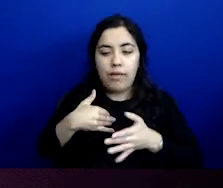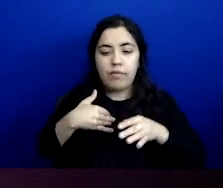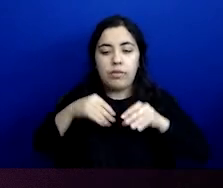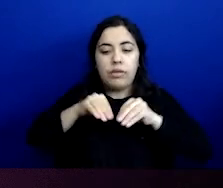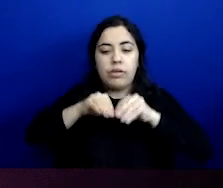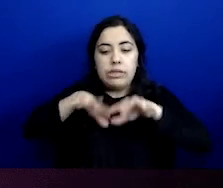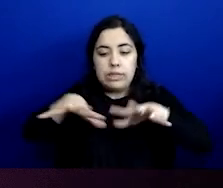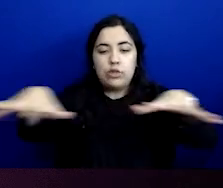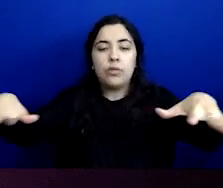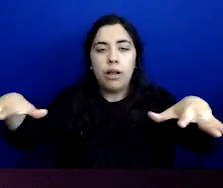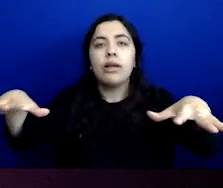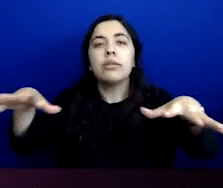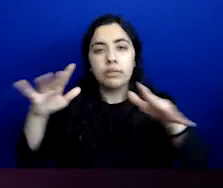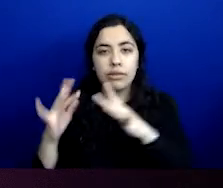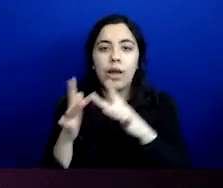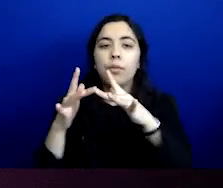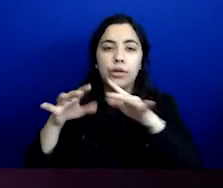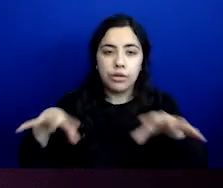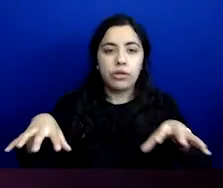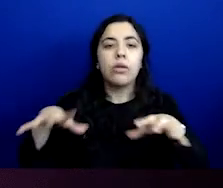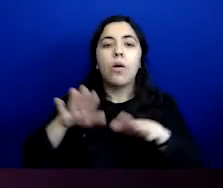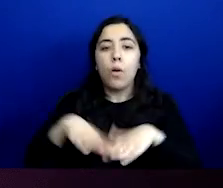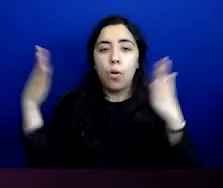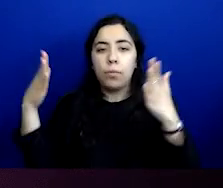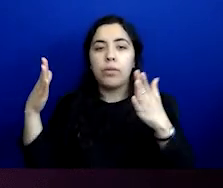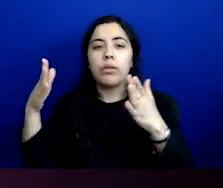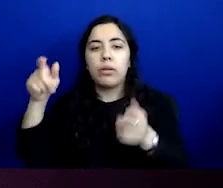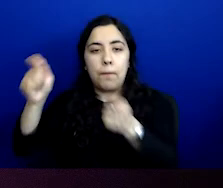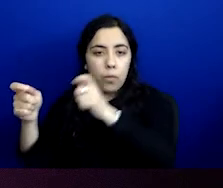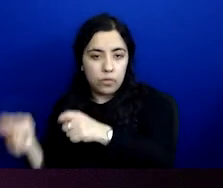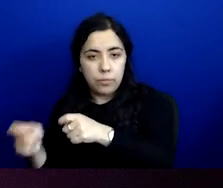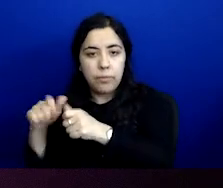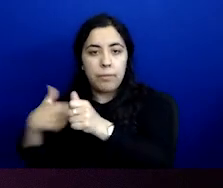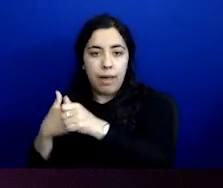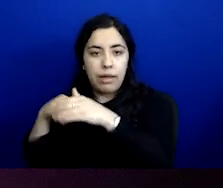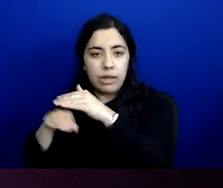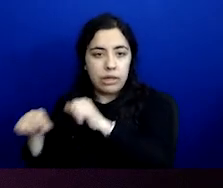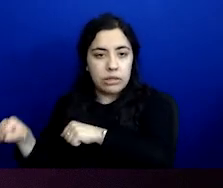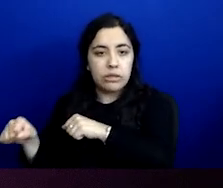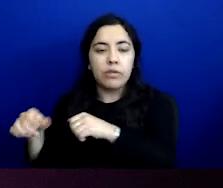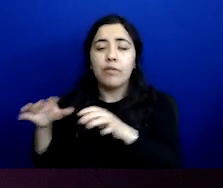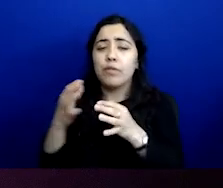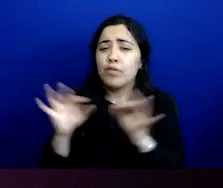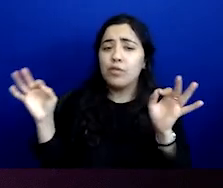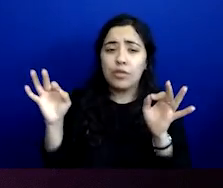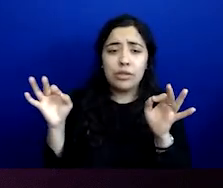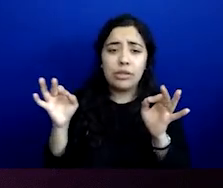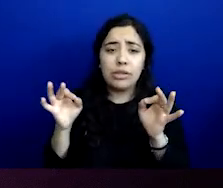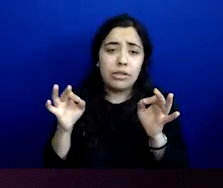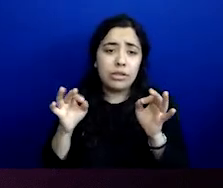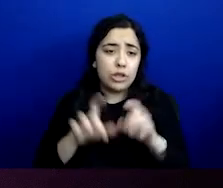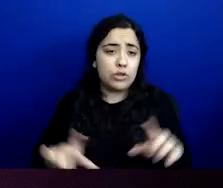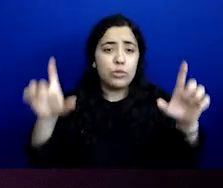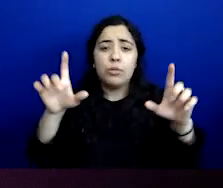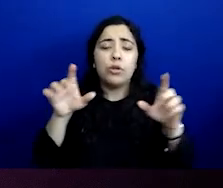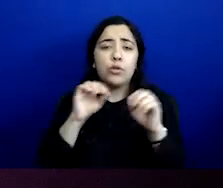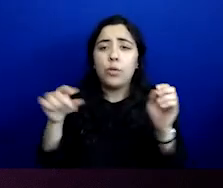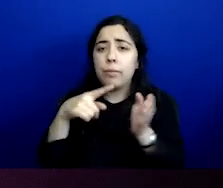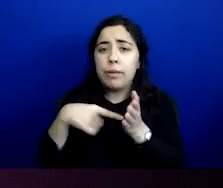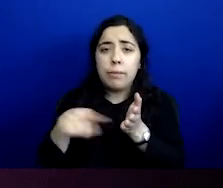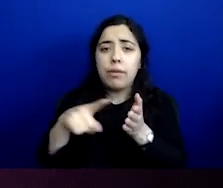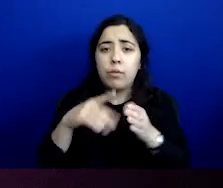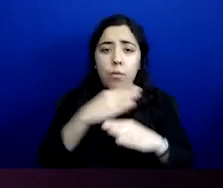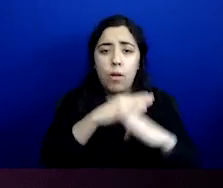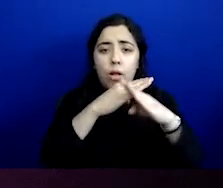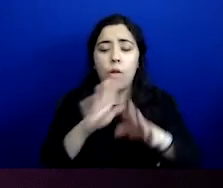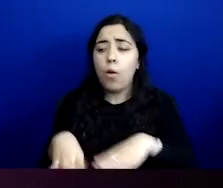decentralized network of nodes. They're open and composable. They're free to consume, meaning like there is no payment wall in front of them. They're open by nature.